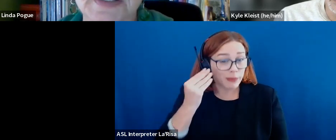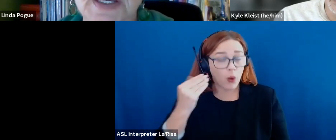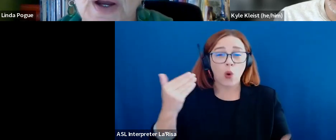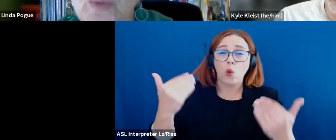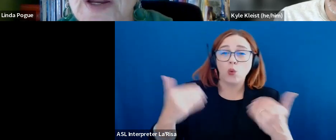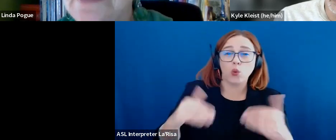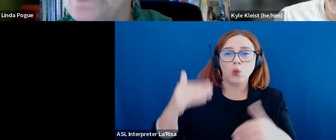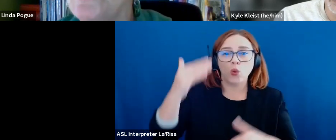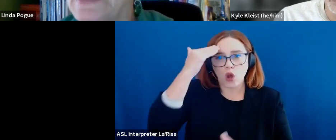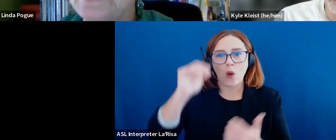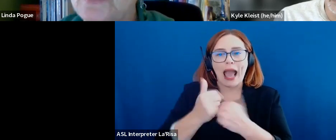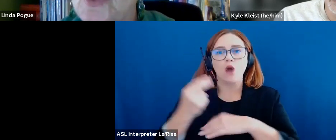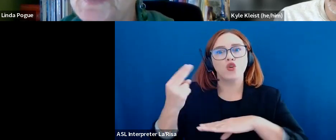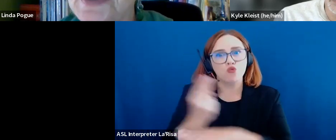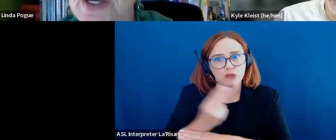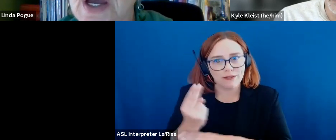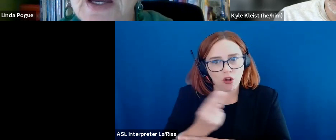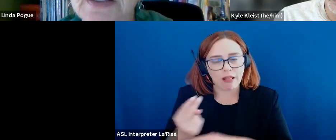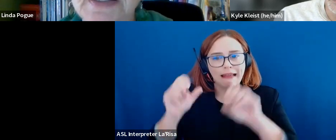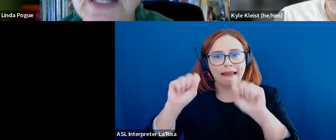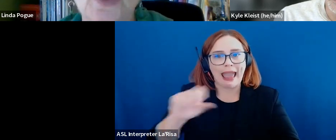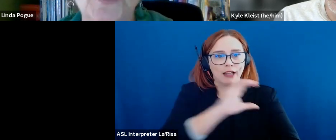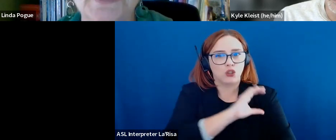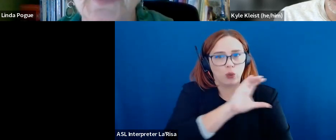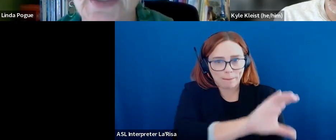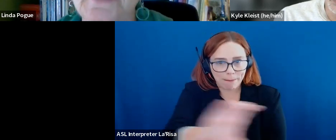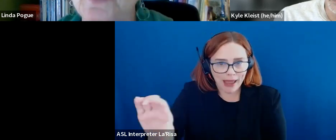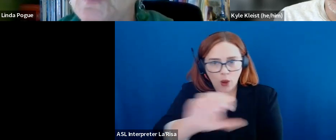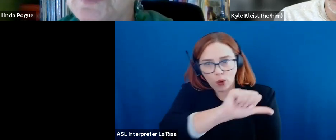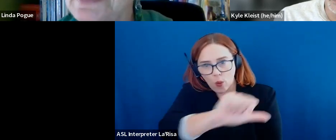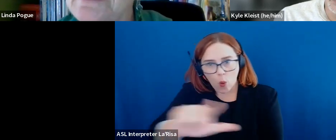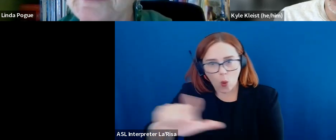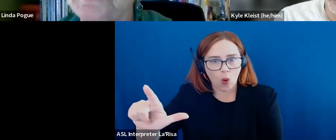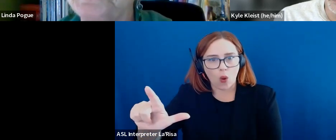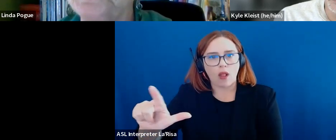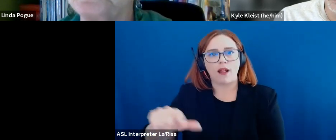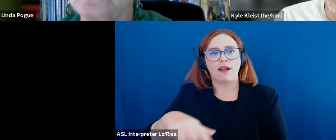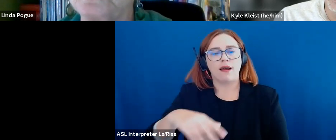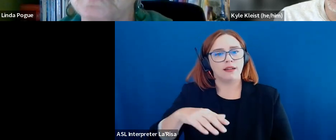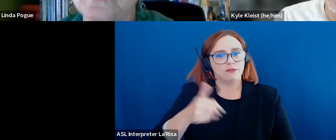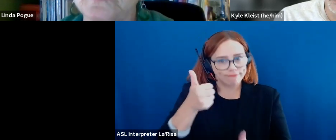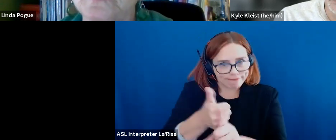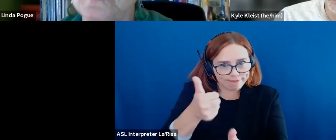of us, one at a time and as groups, to get on and live the life that we want to live.